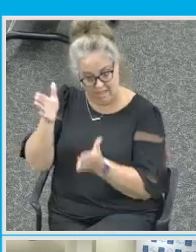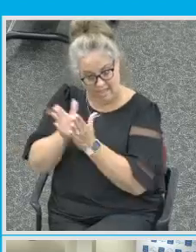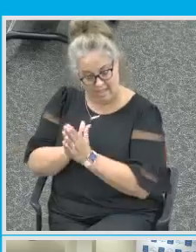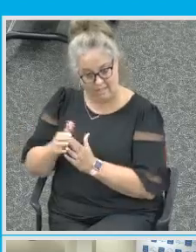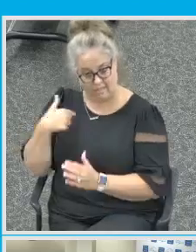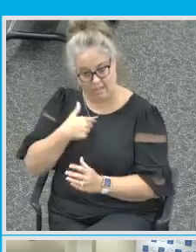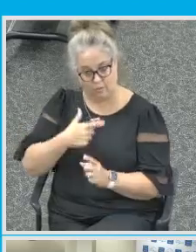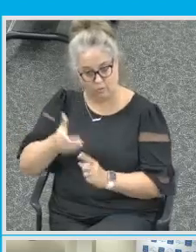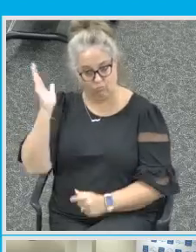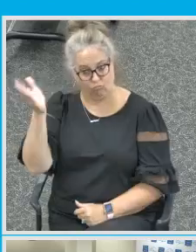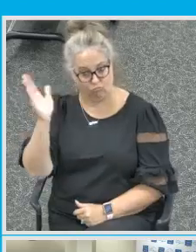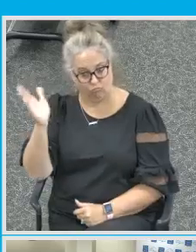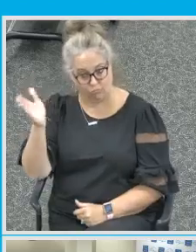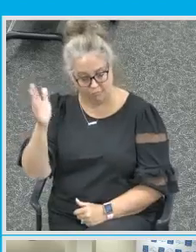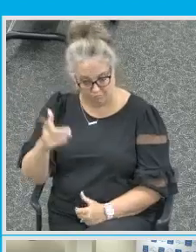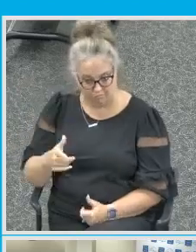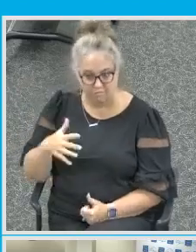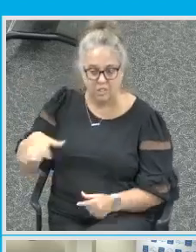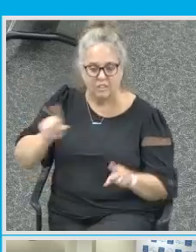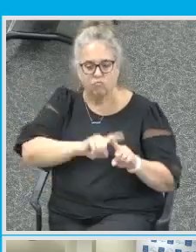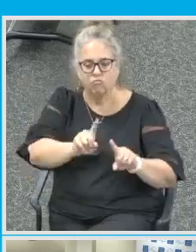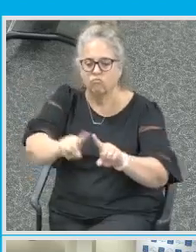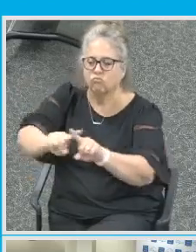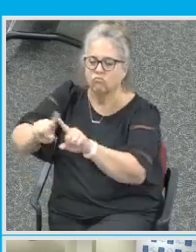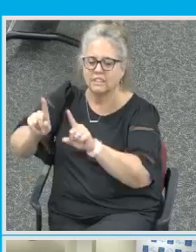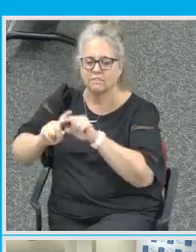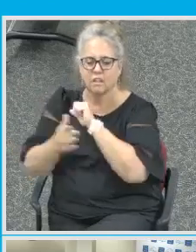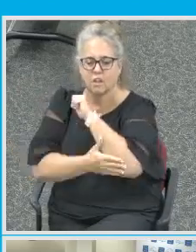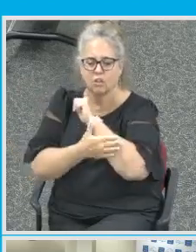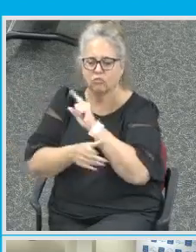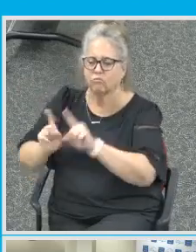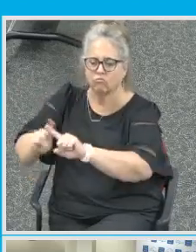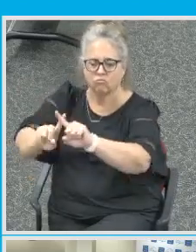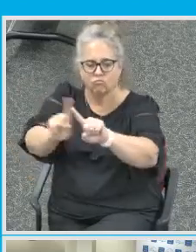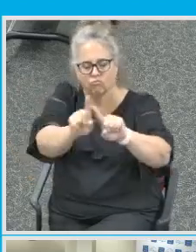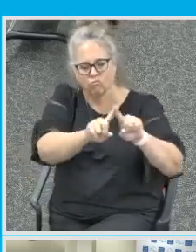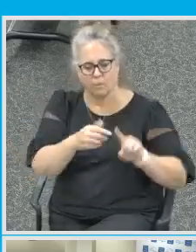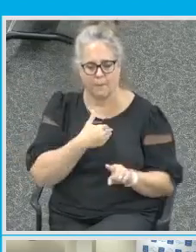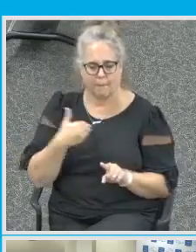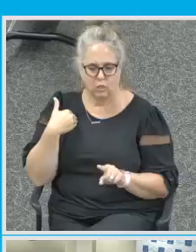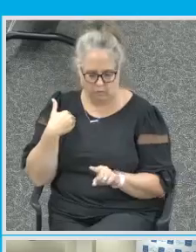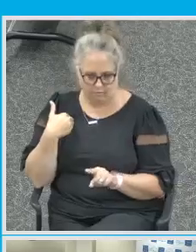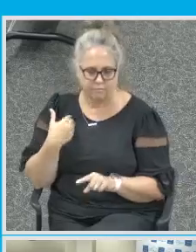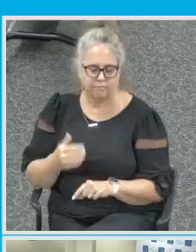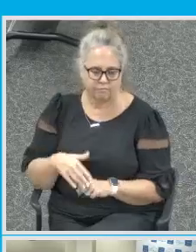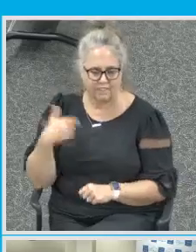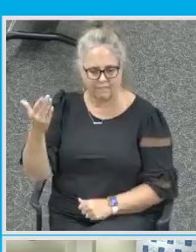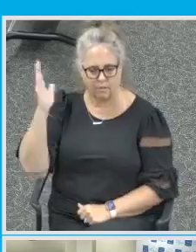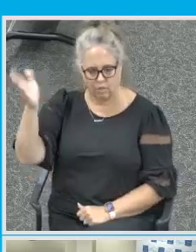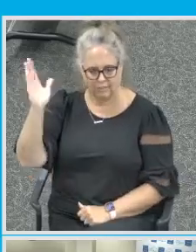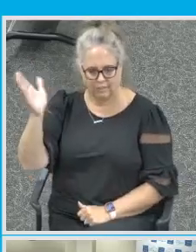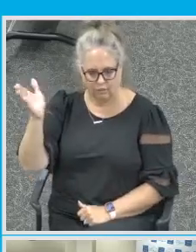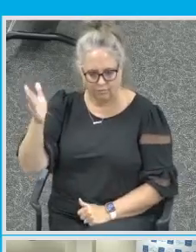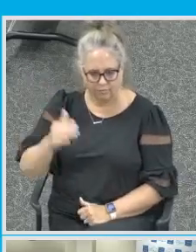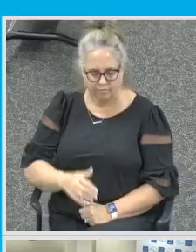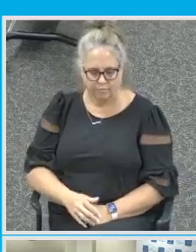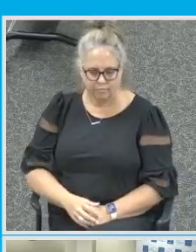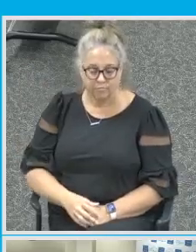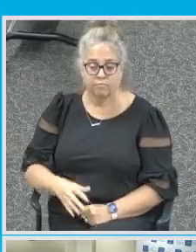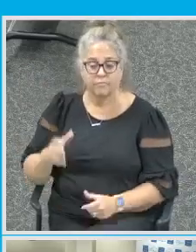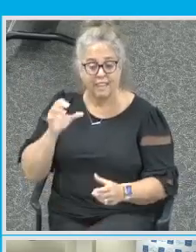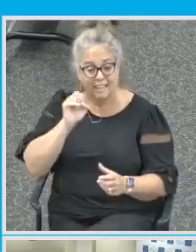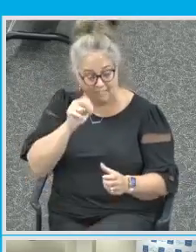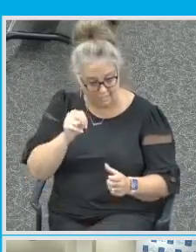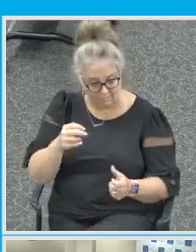members from around the country, as well as health officers, to talk about what it means